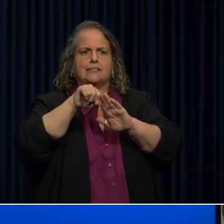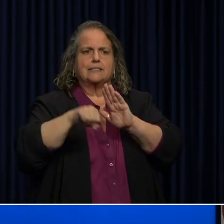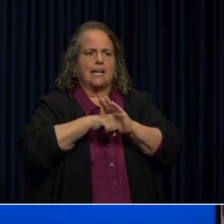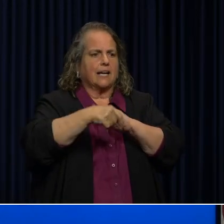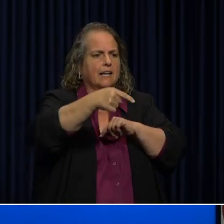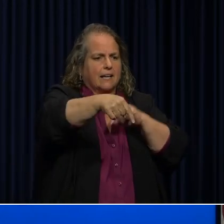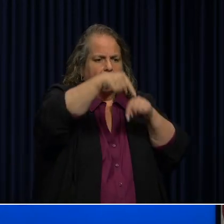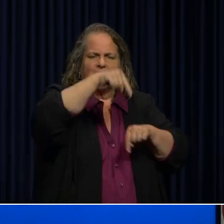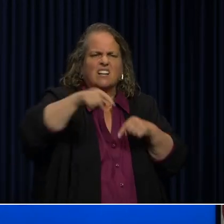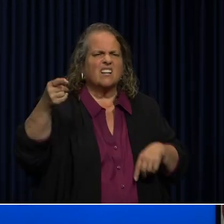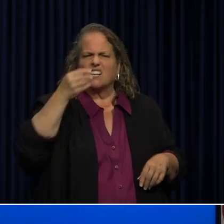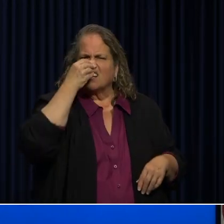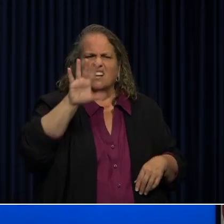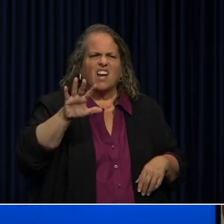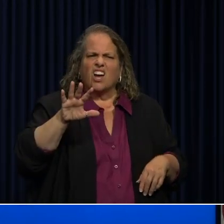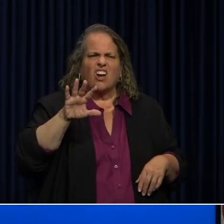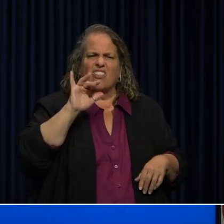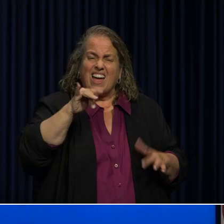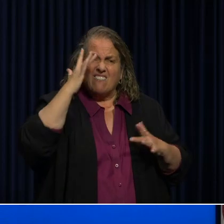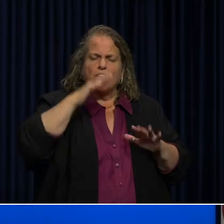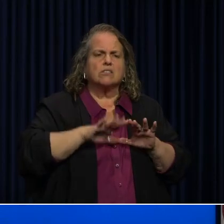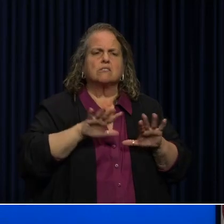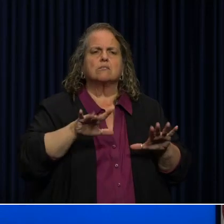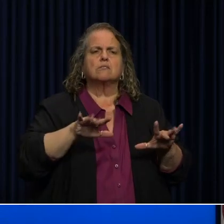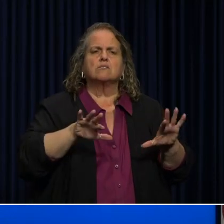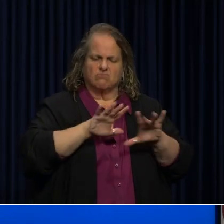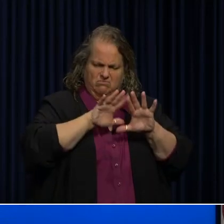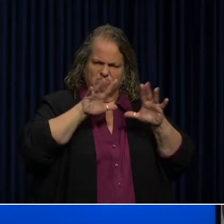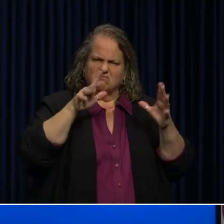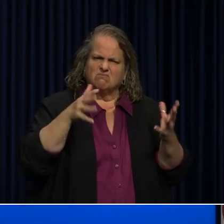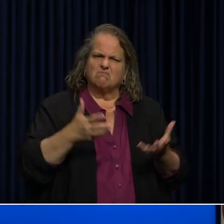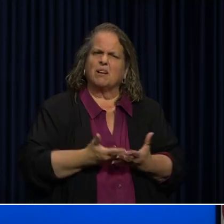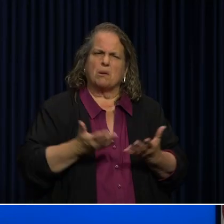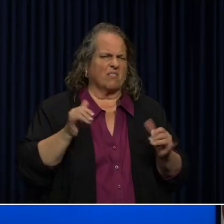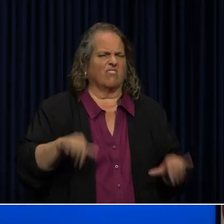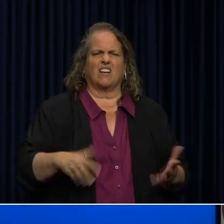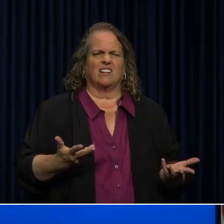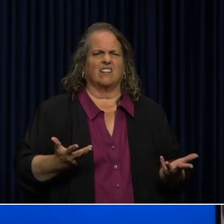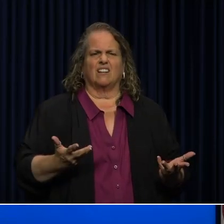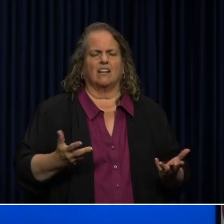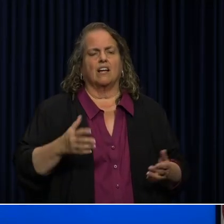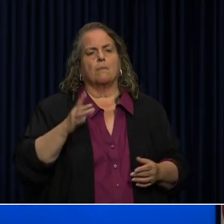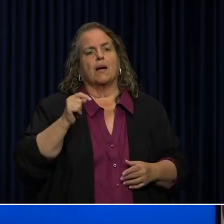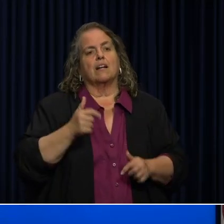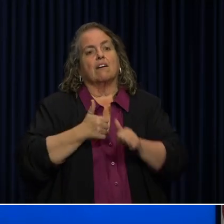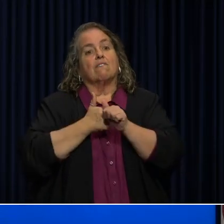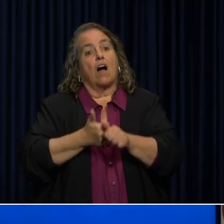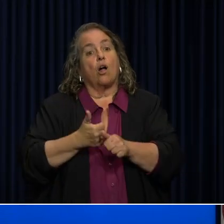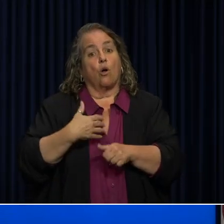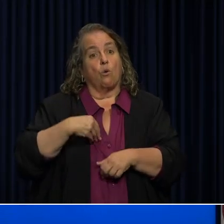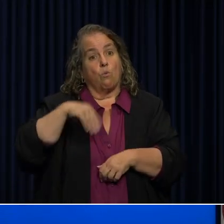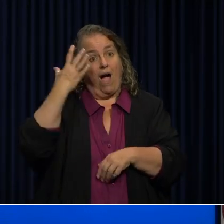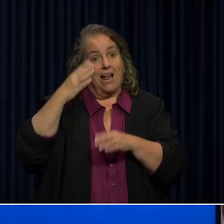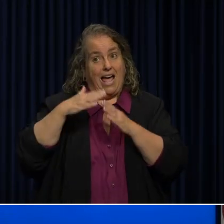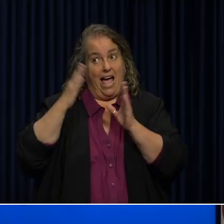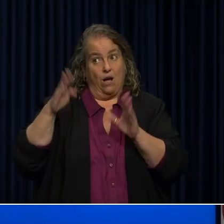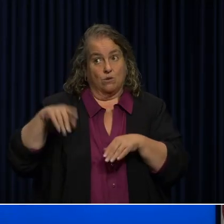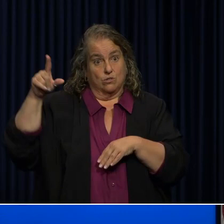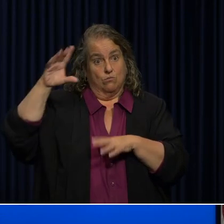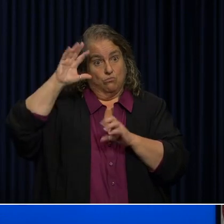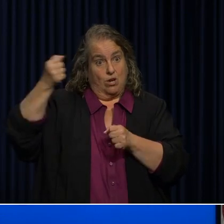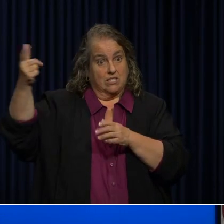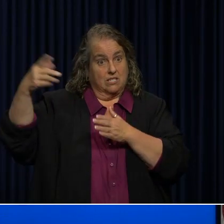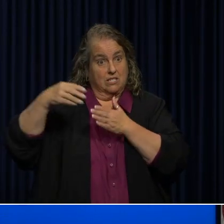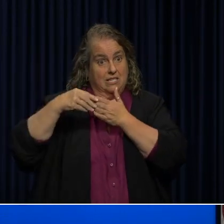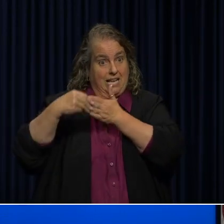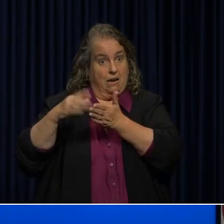be critical of any governor and their decisions, but following the White House guidance would seem to be the appropriate thing to do, since